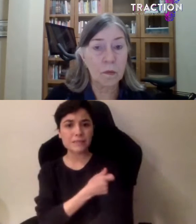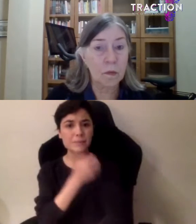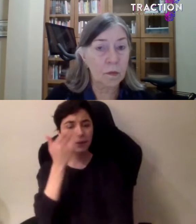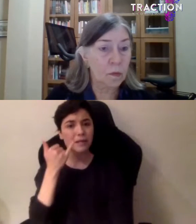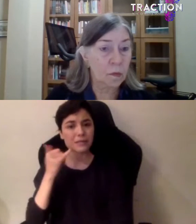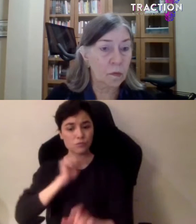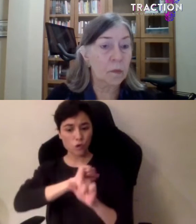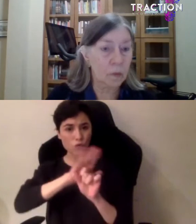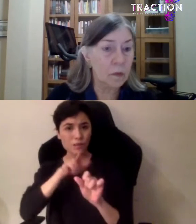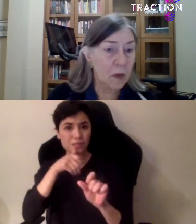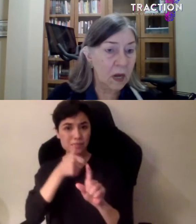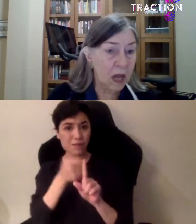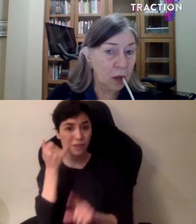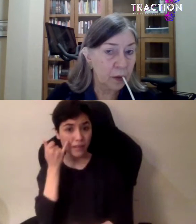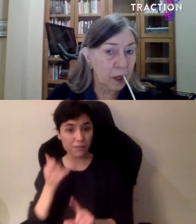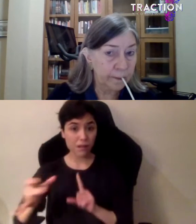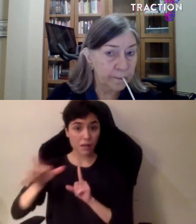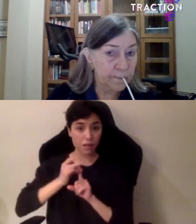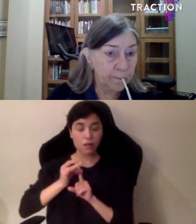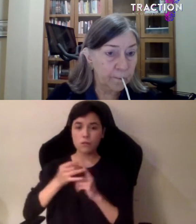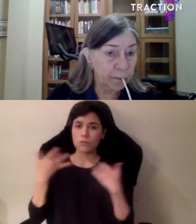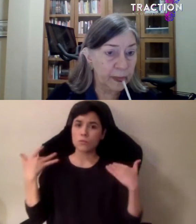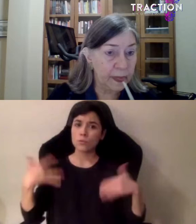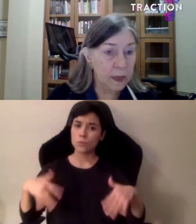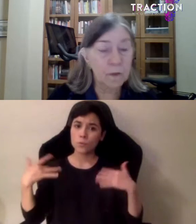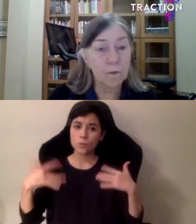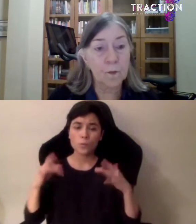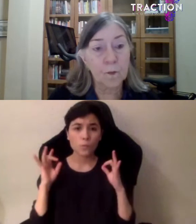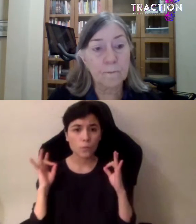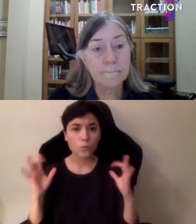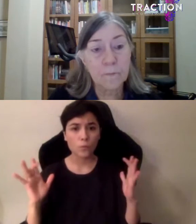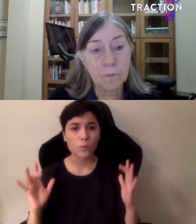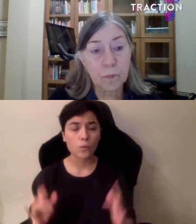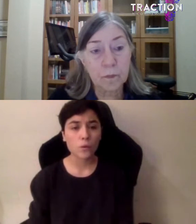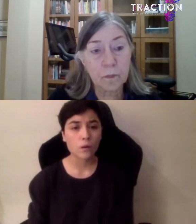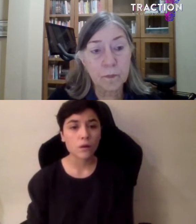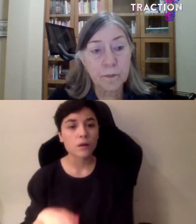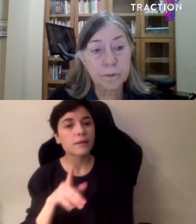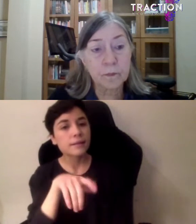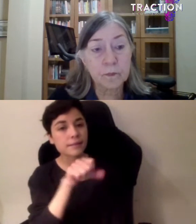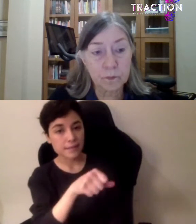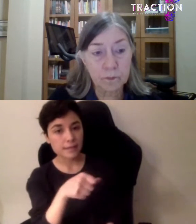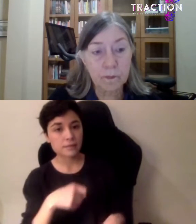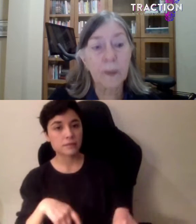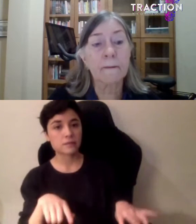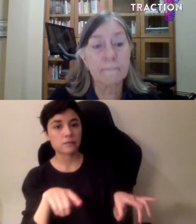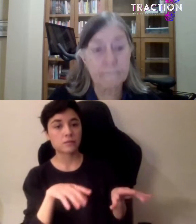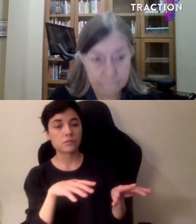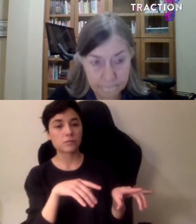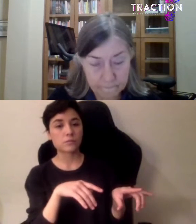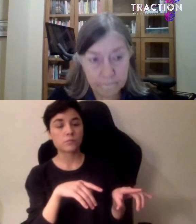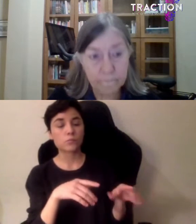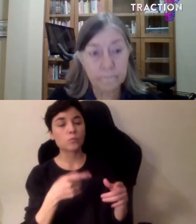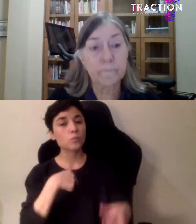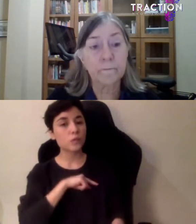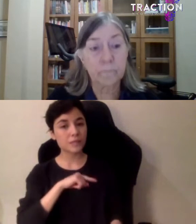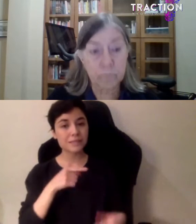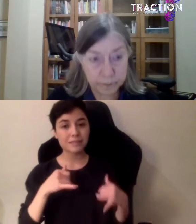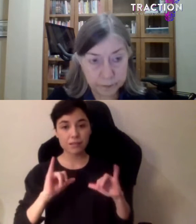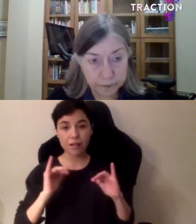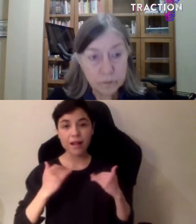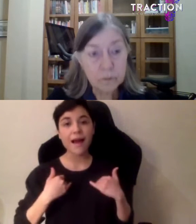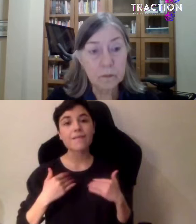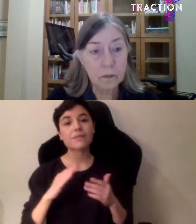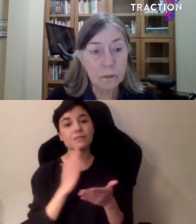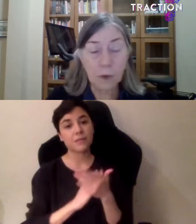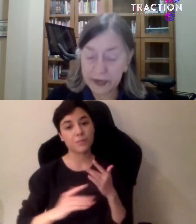with that being said too, there's still some concern about, will this prevent asymptomatic carriers? So,